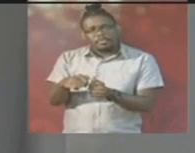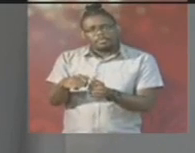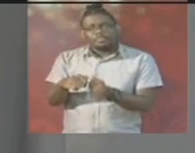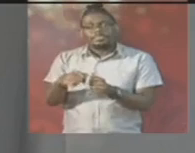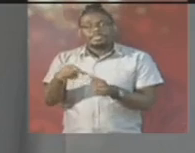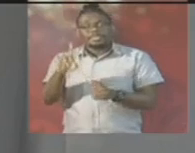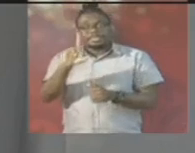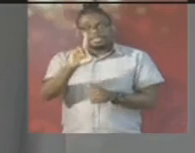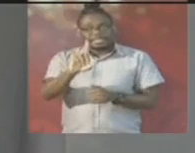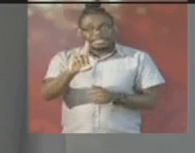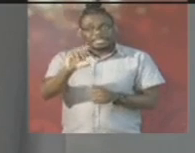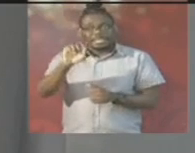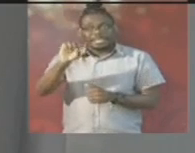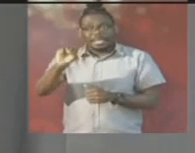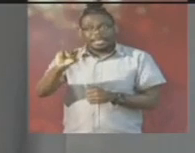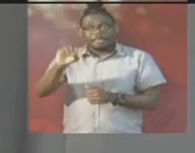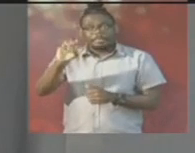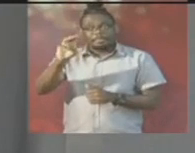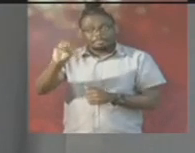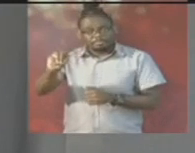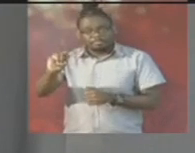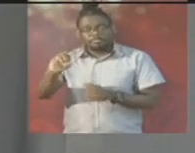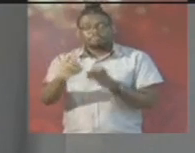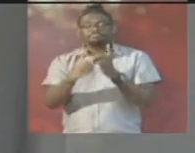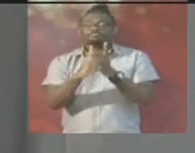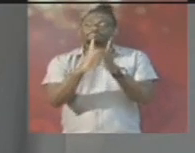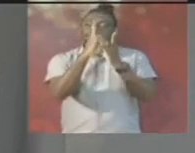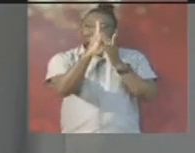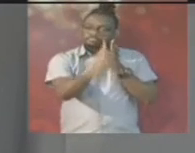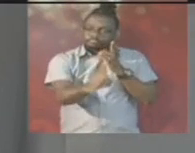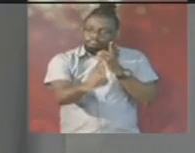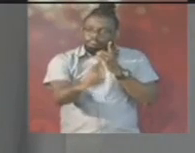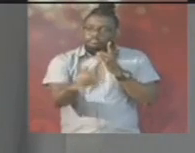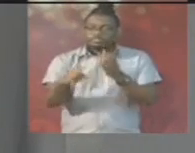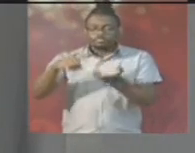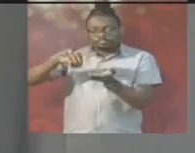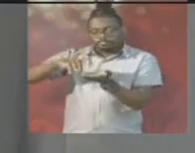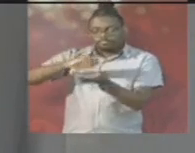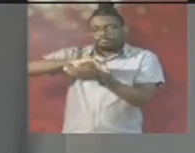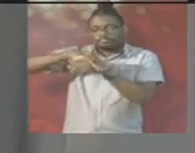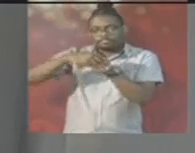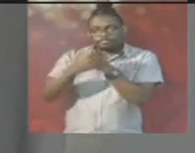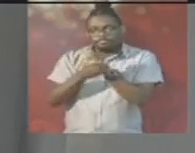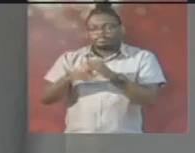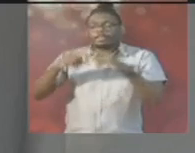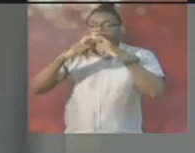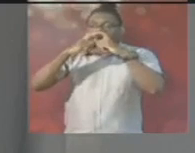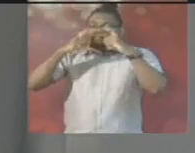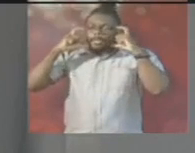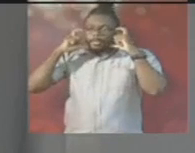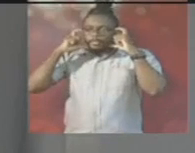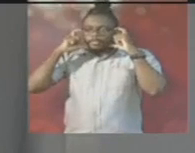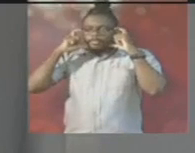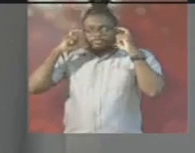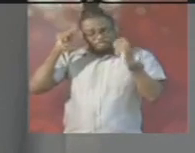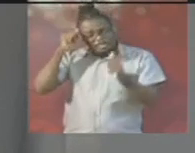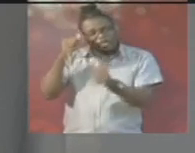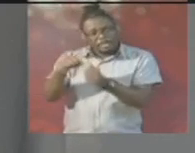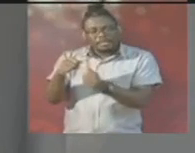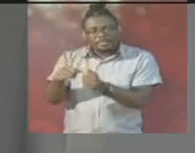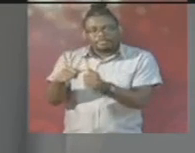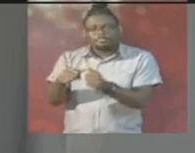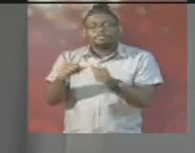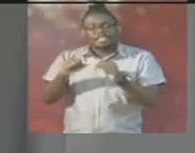DSM. Distance, sanitize, mask, even as we continue to